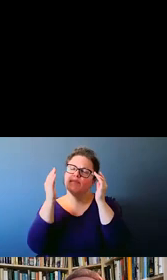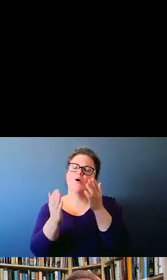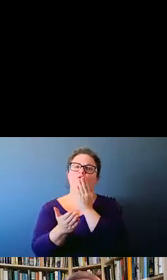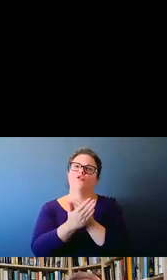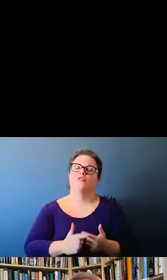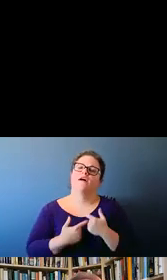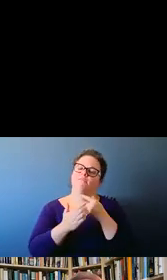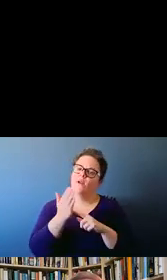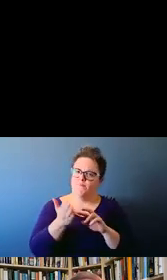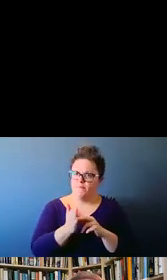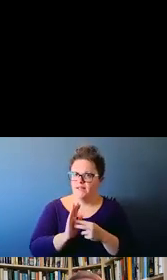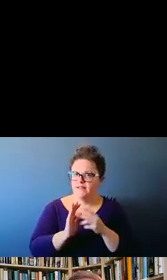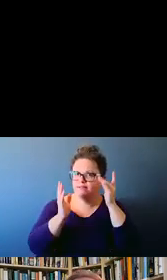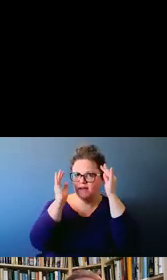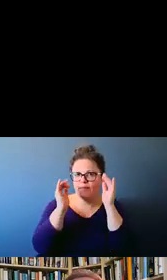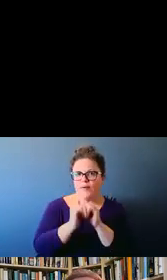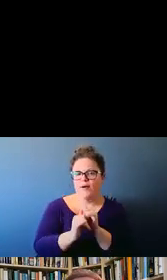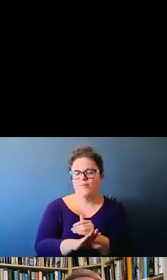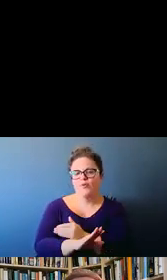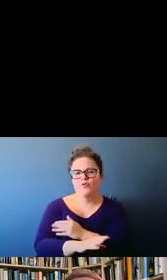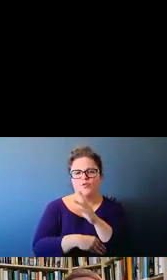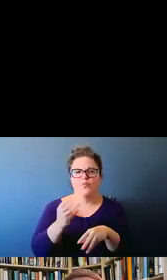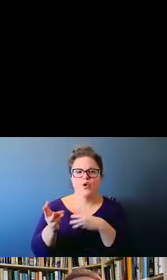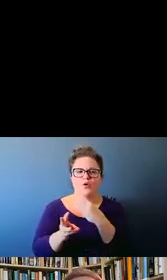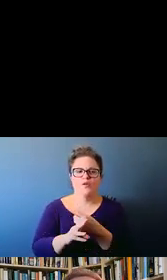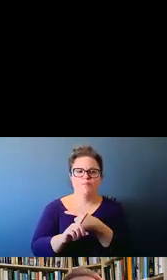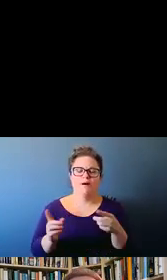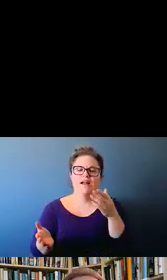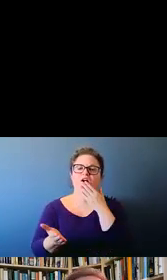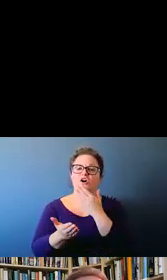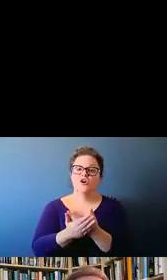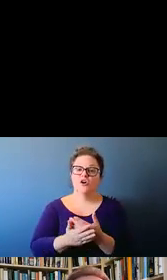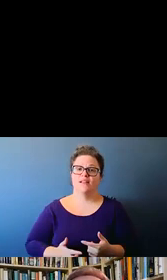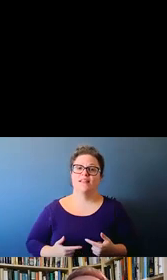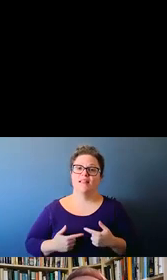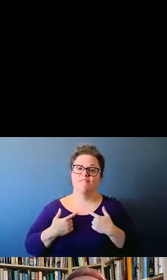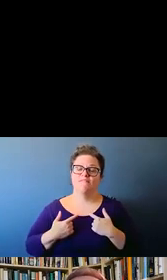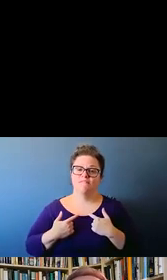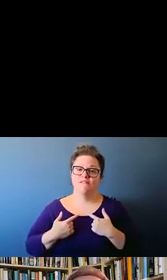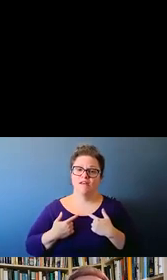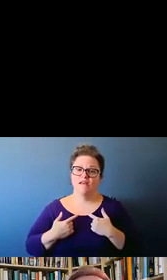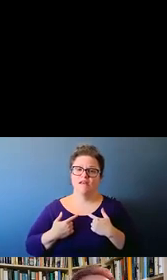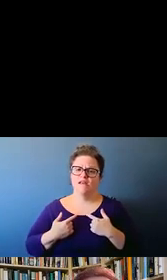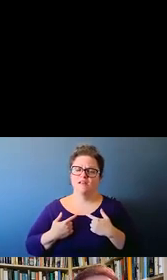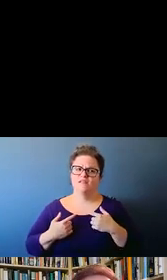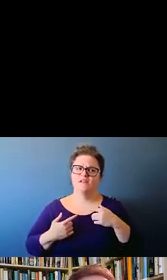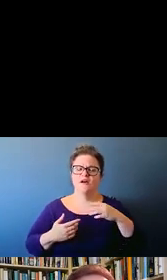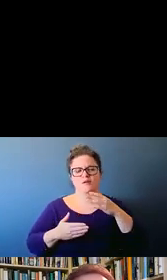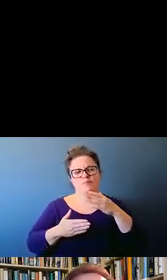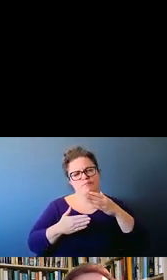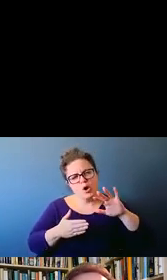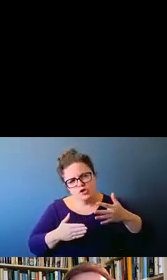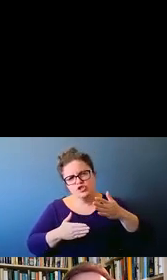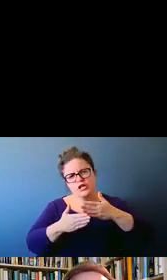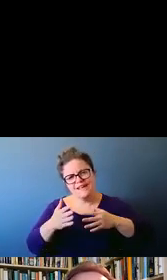world. But we feel that a good life is only partially linked to good employment. Although that's important,